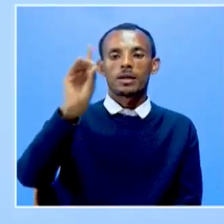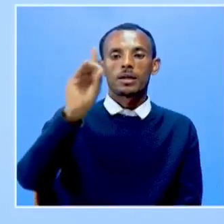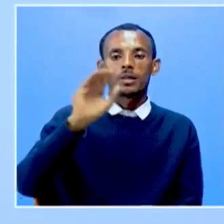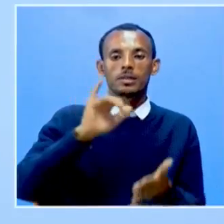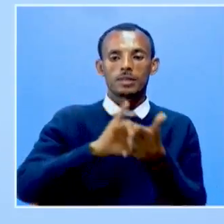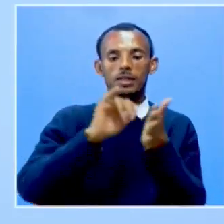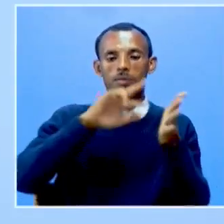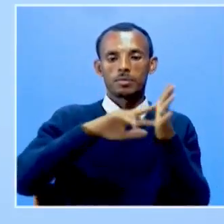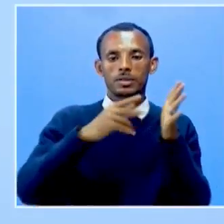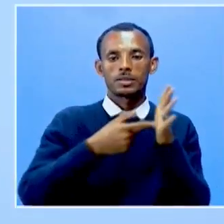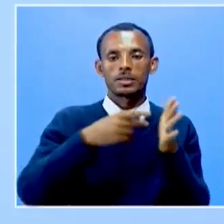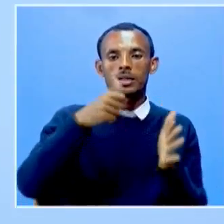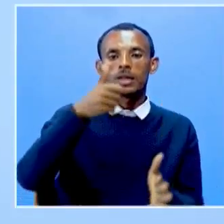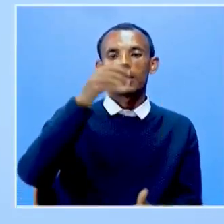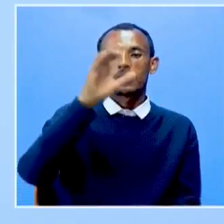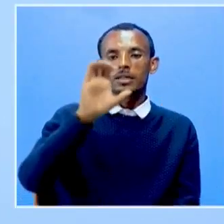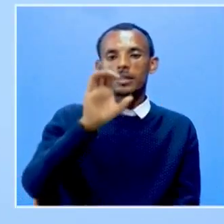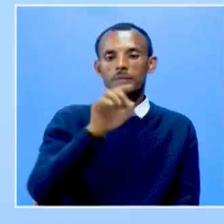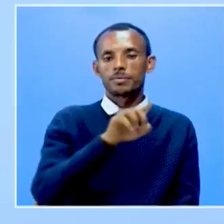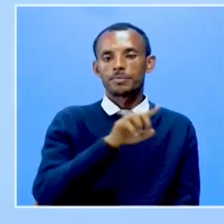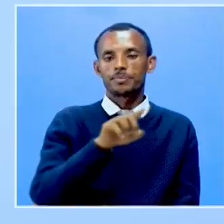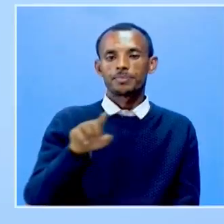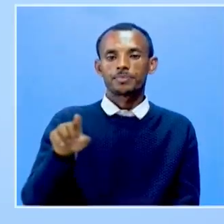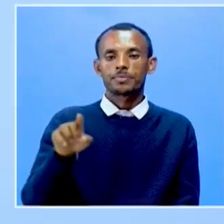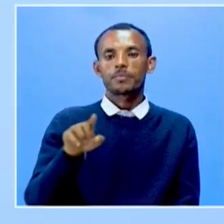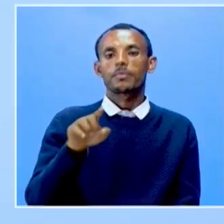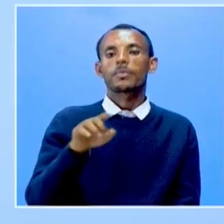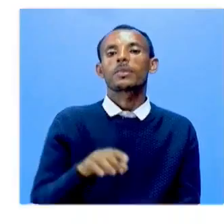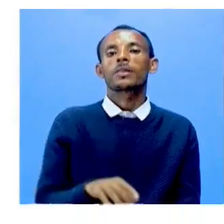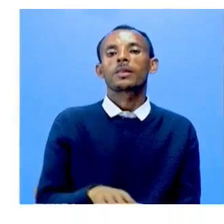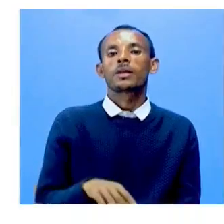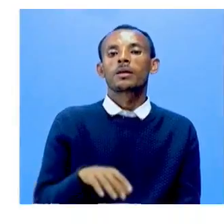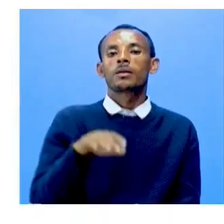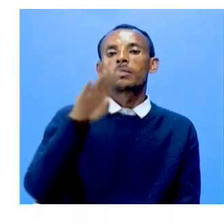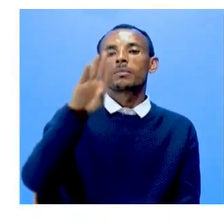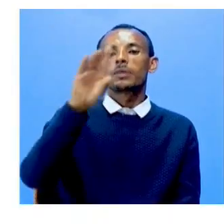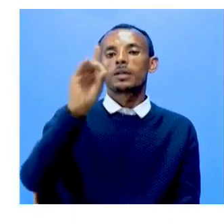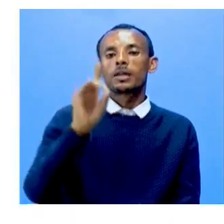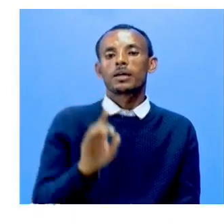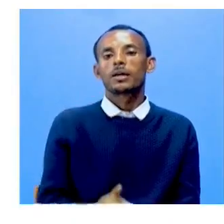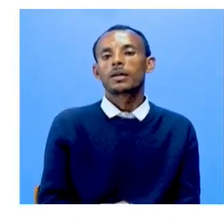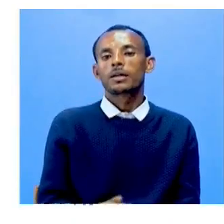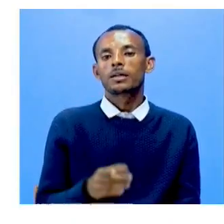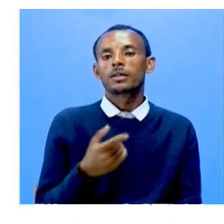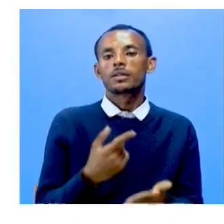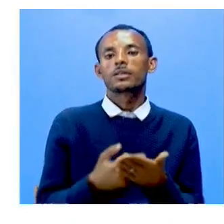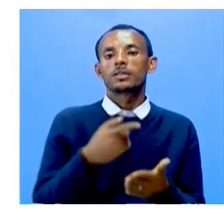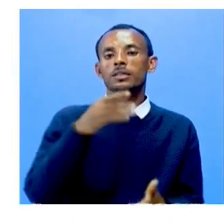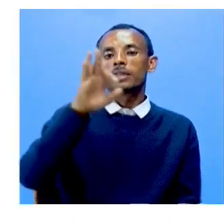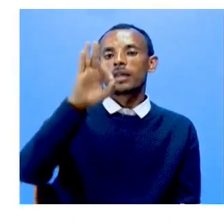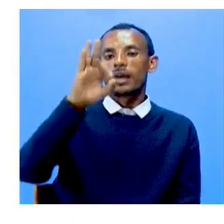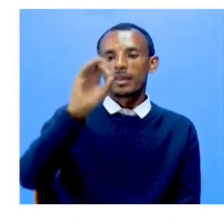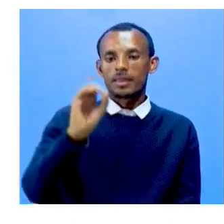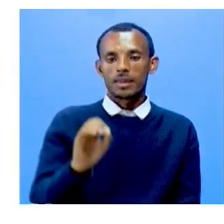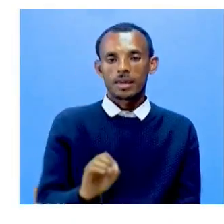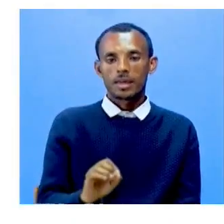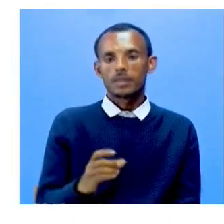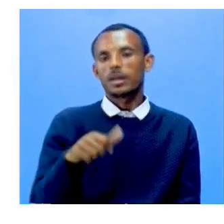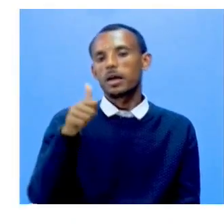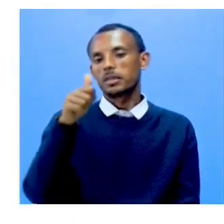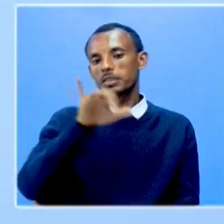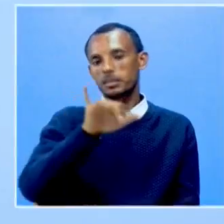means AC is perpendicular to BD means this angle is 90 degree and this also it is